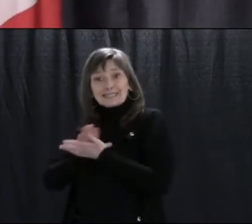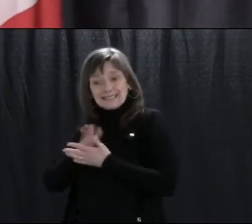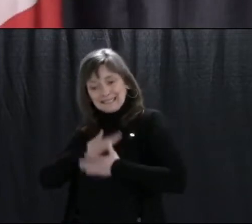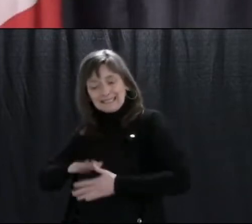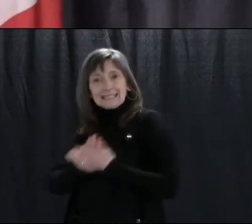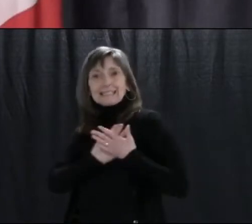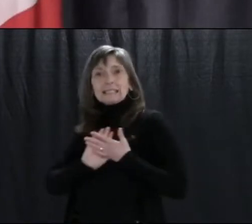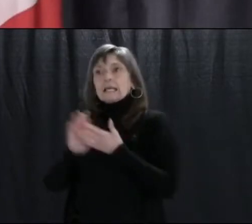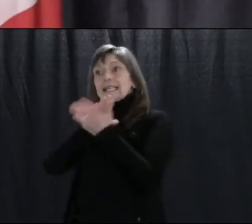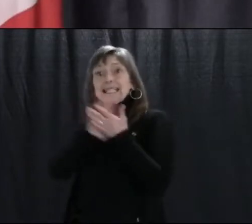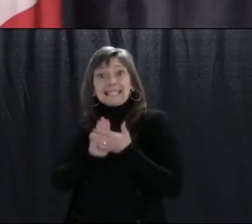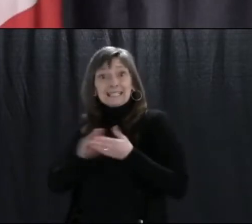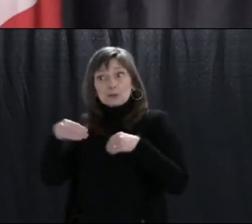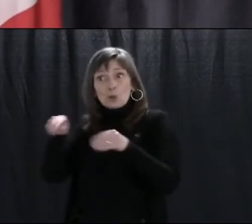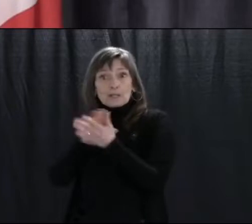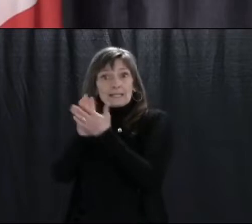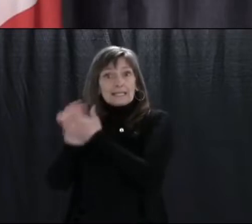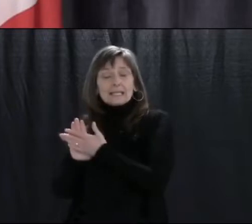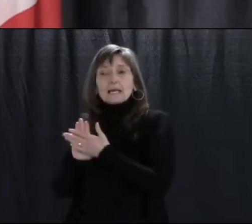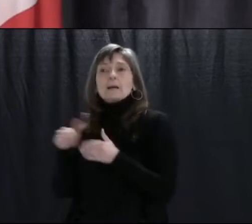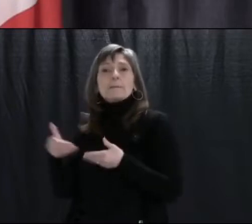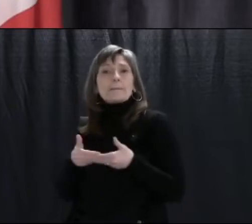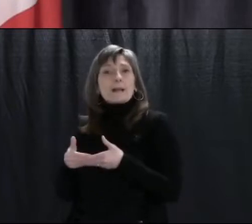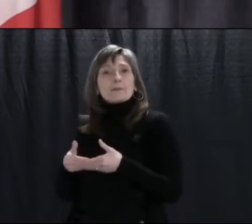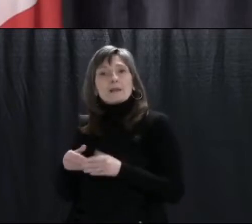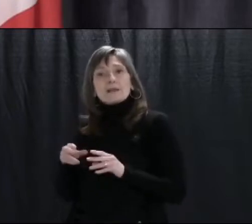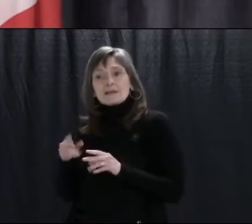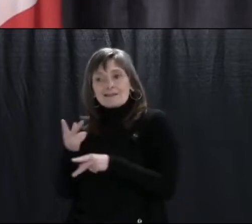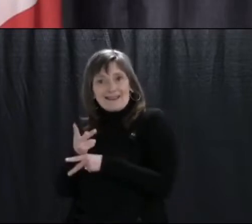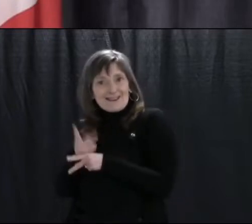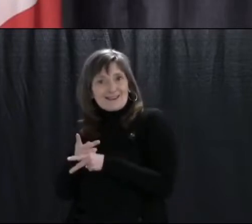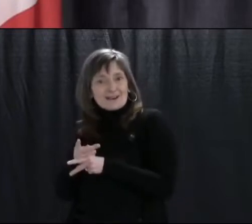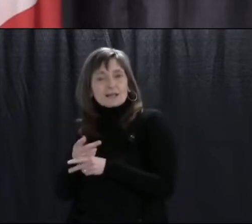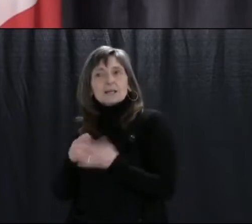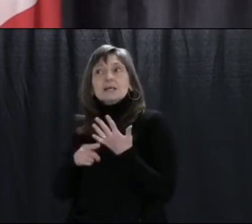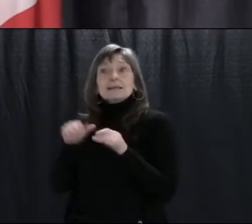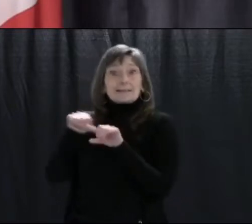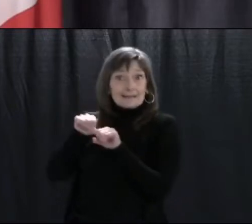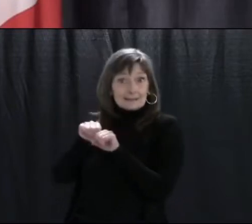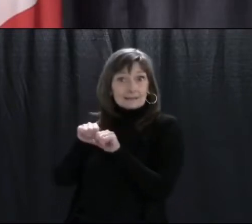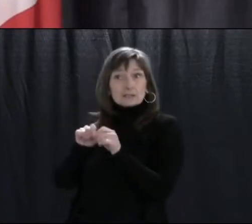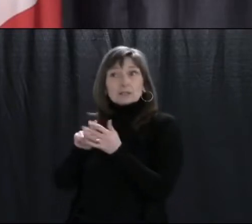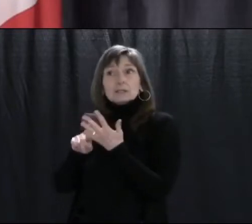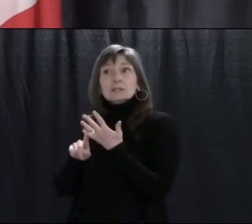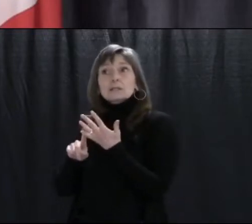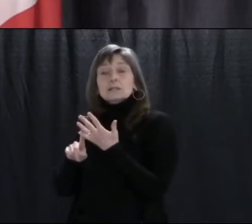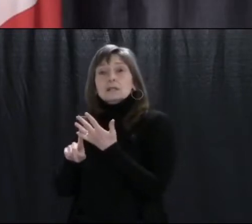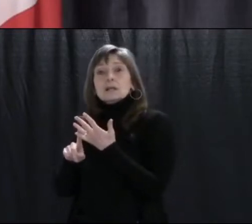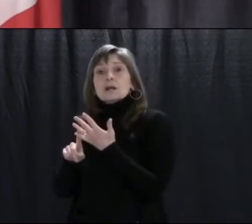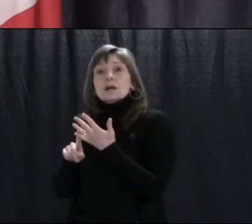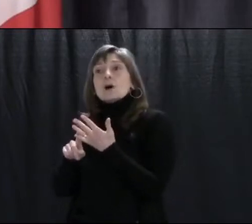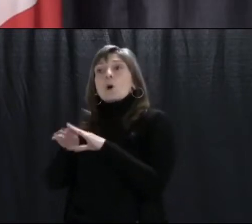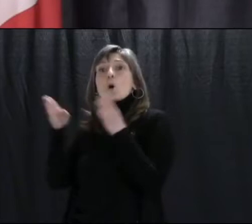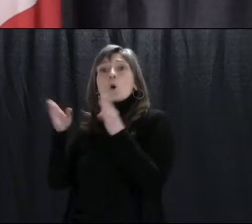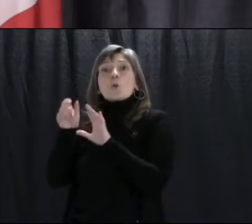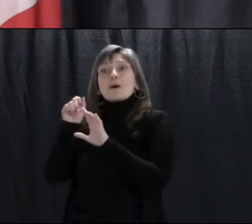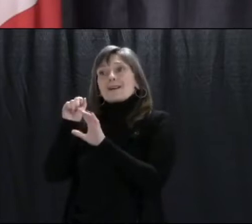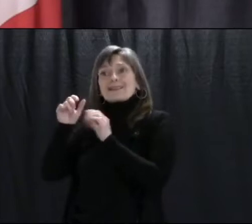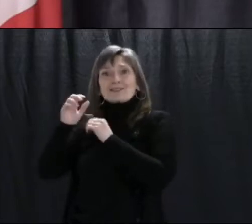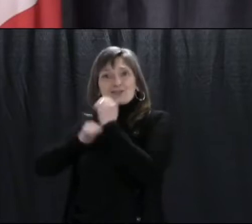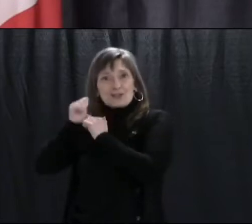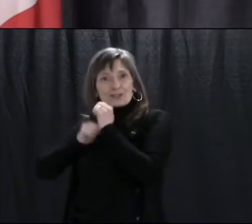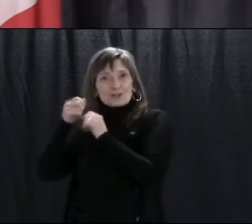products, cleaning products, baby and child care products, gas stations, hardware stores, computer and